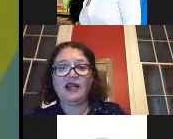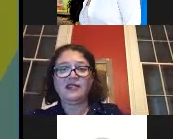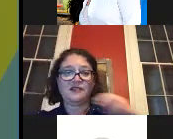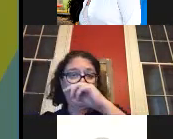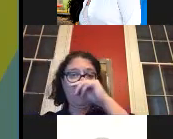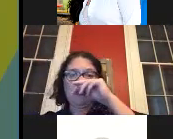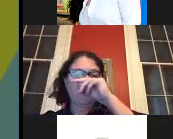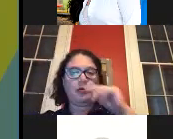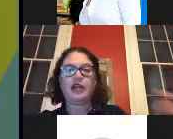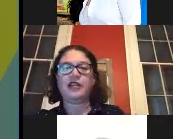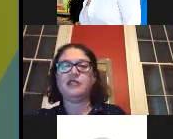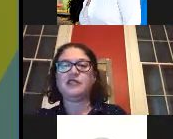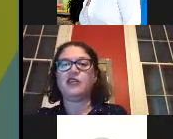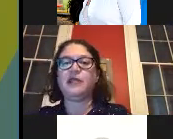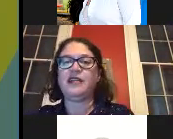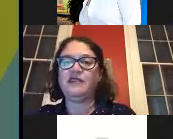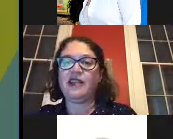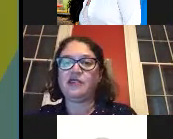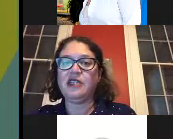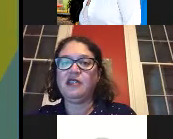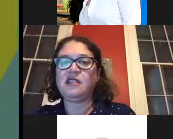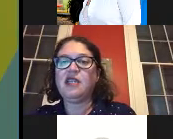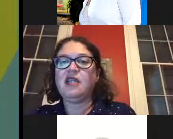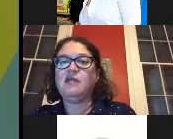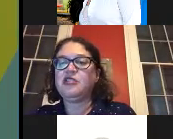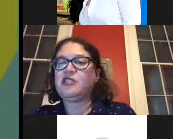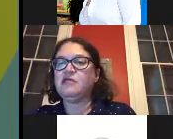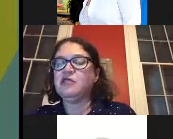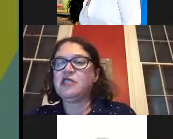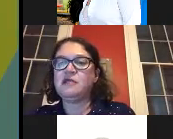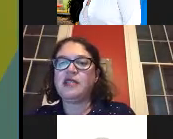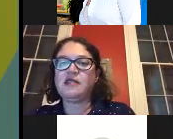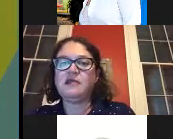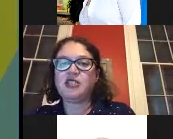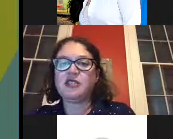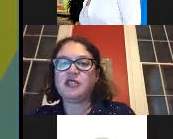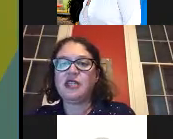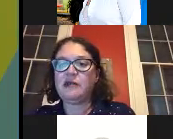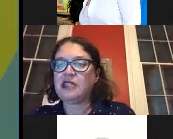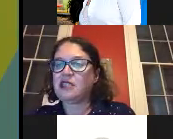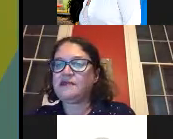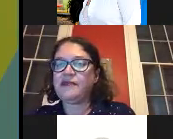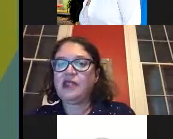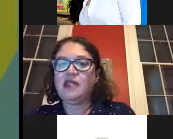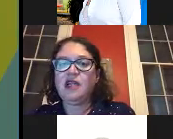Again, guidance for members, for providers, health plan advisories, emergency rules, and submissions to